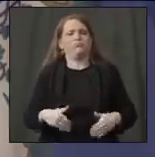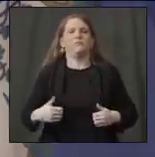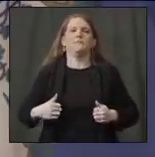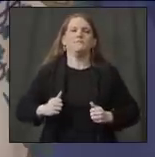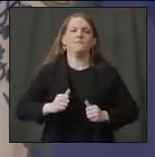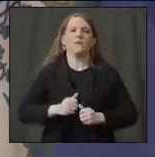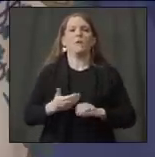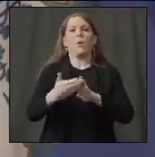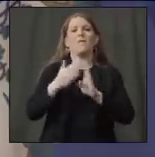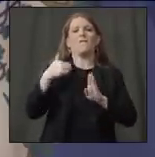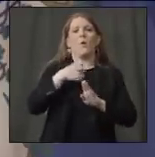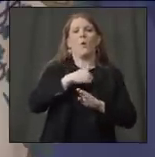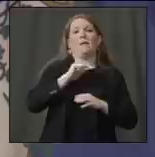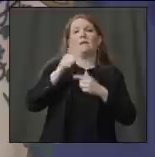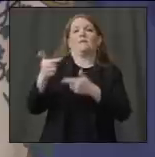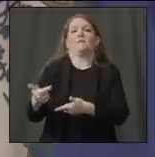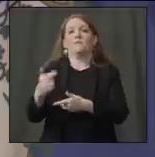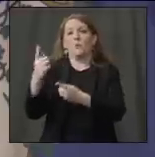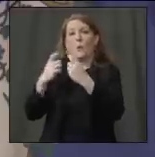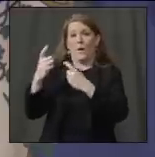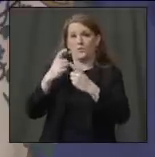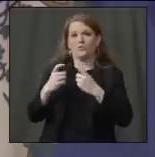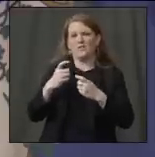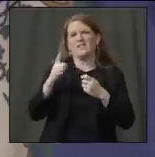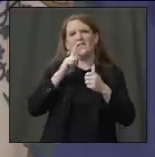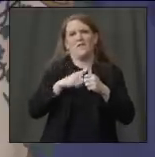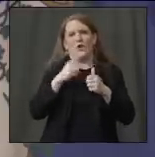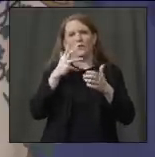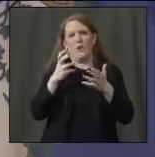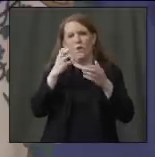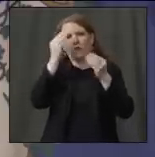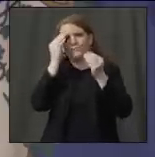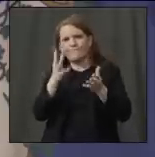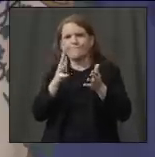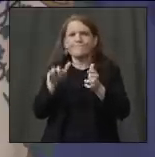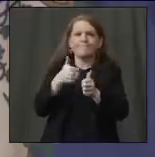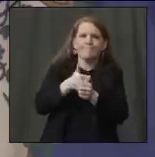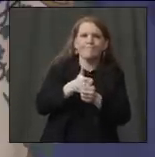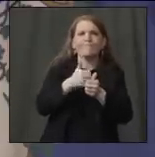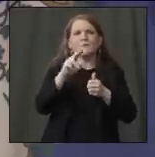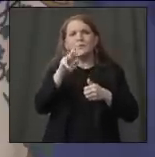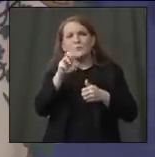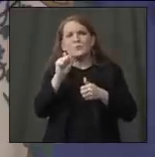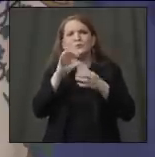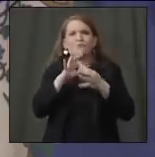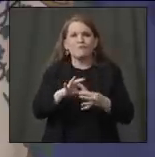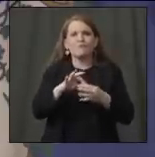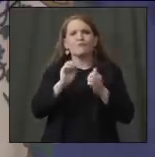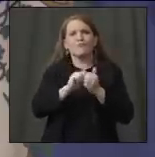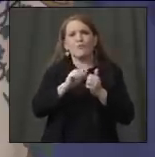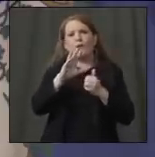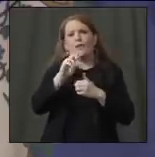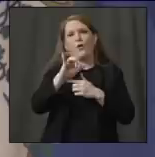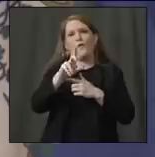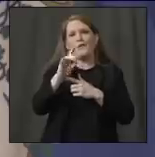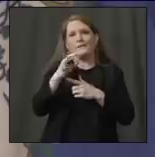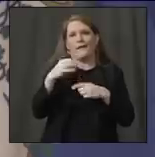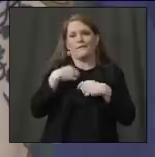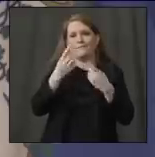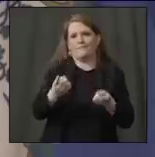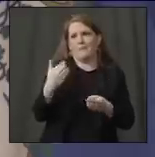quick update on where we are over the last few days, and in particular today. The